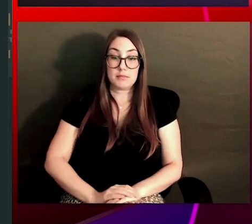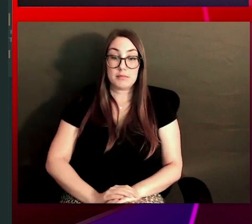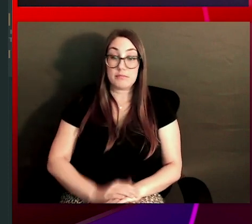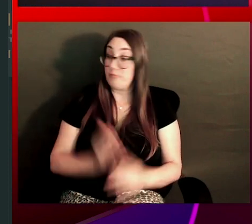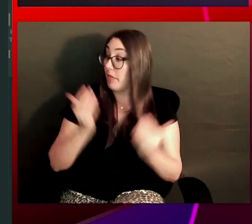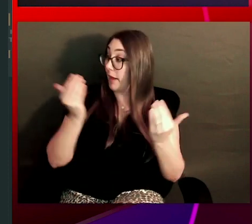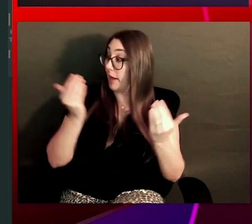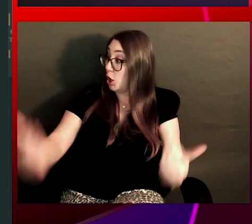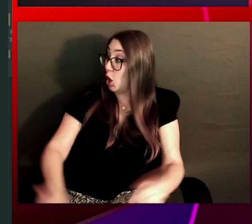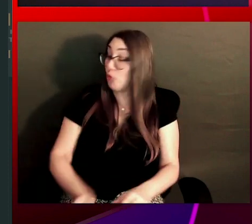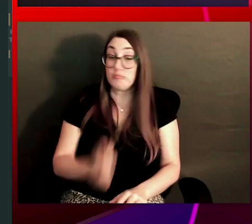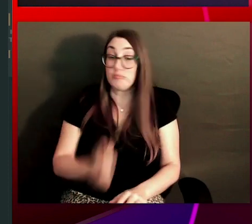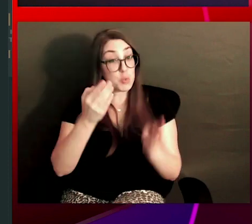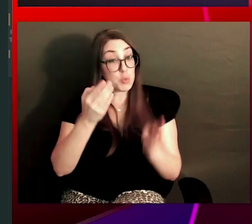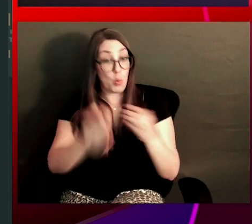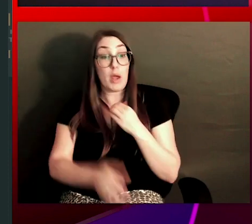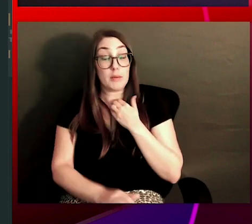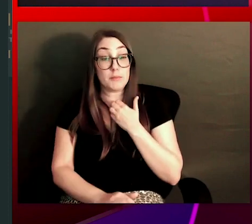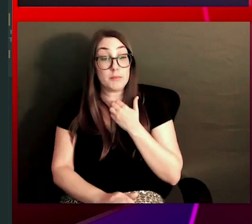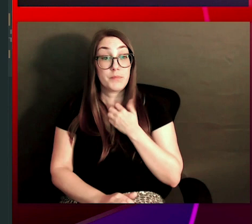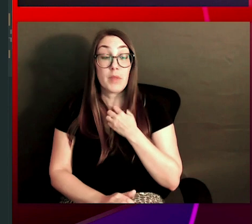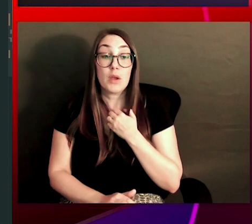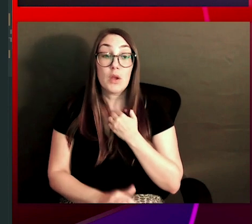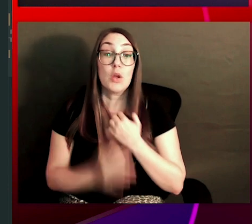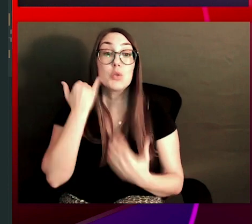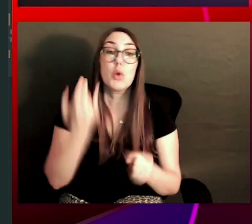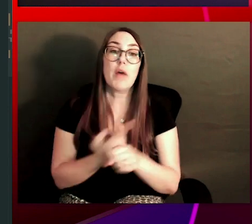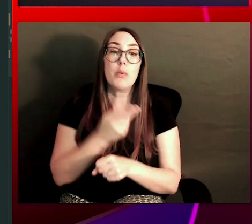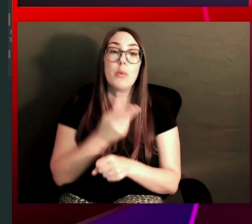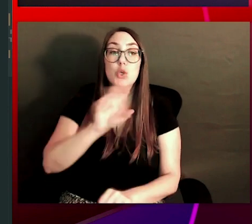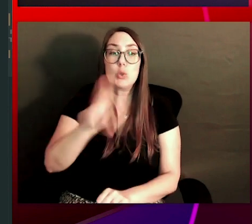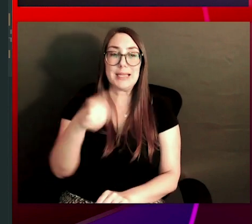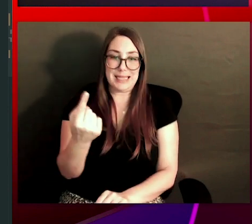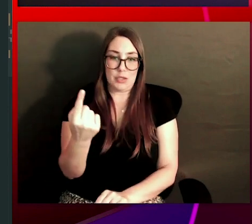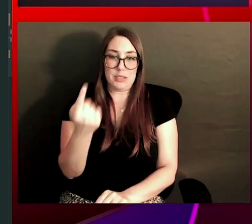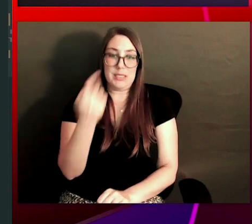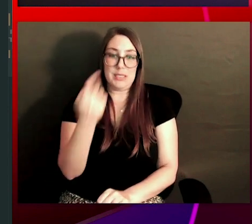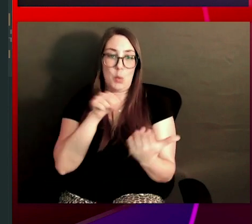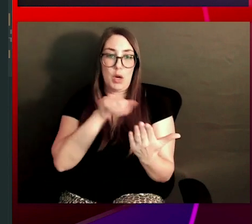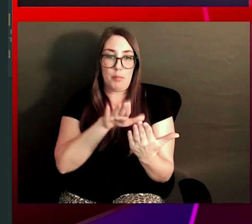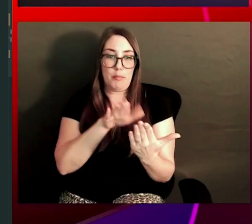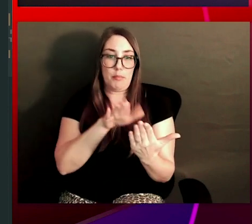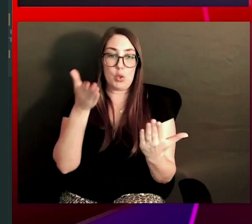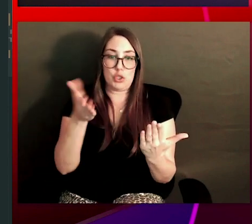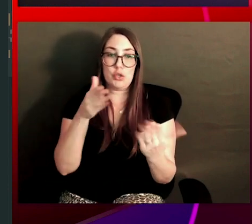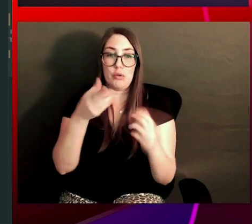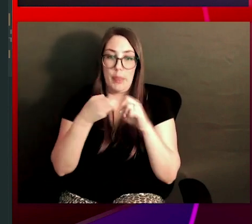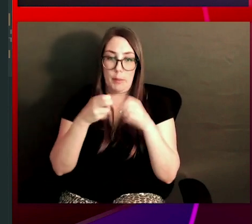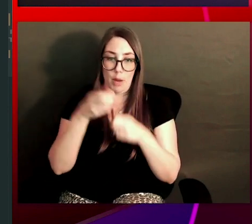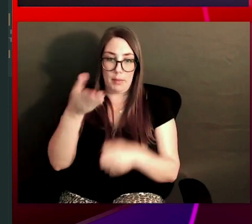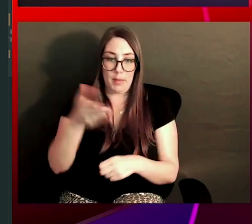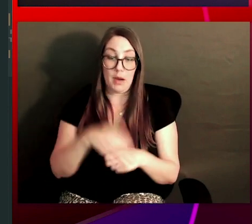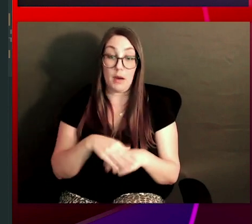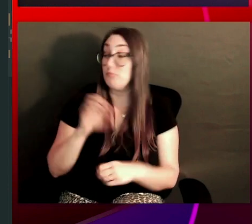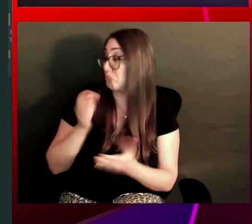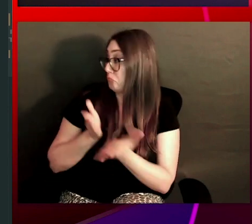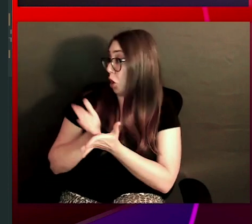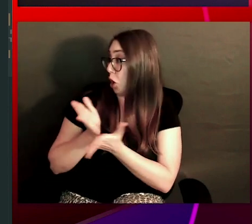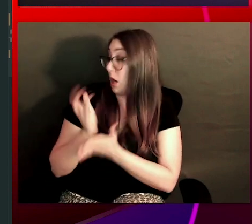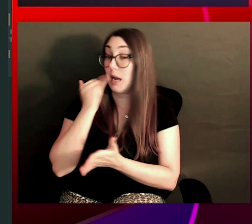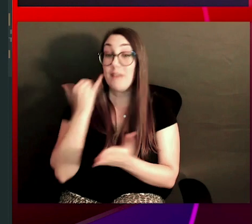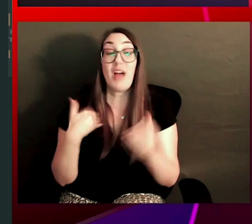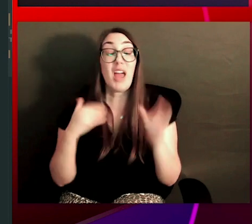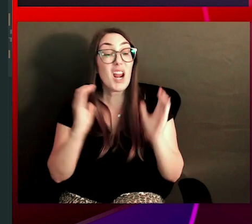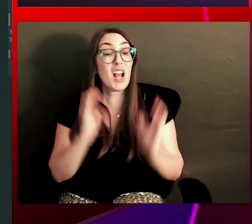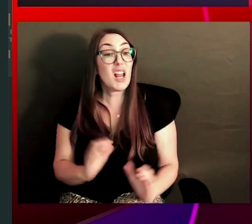do it. Okay. Okay. So if I was using a singleton, that's how I would approach the problem. All right. Now, if I had a client, let's say that had some state in